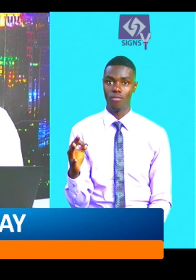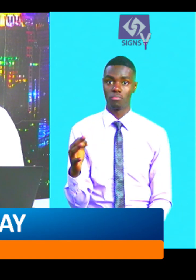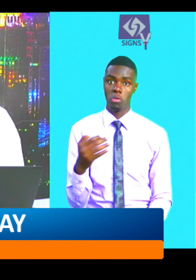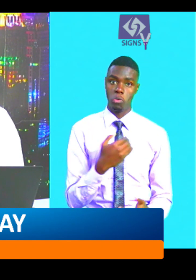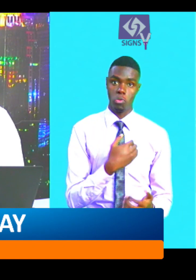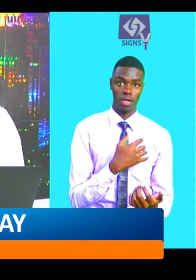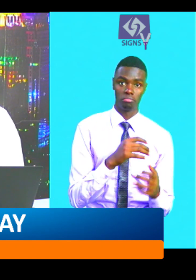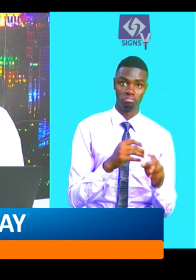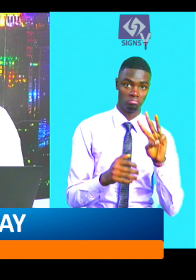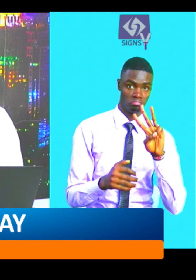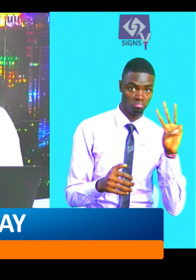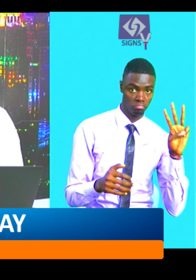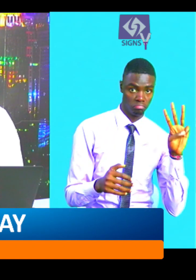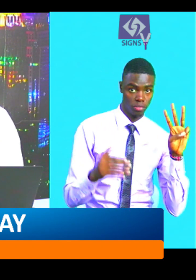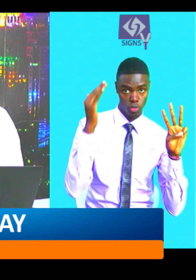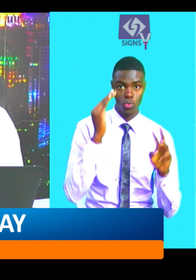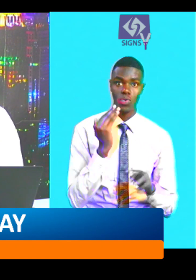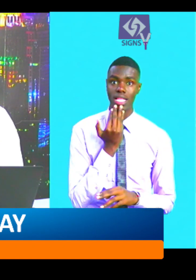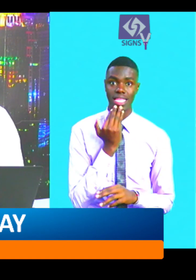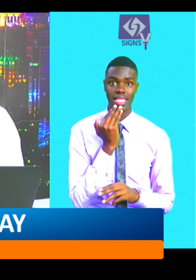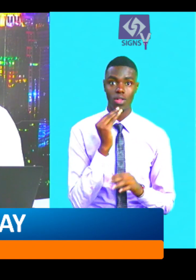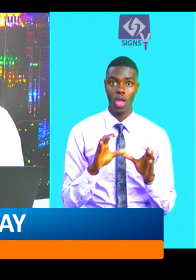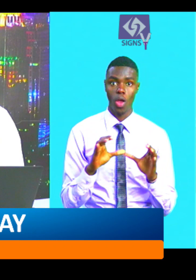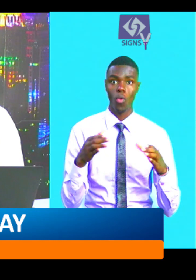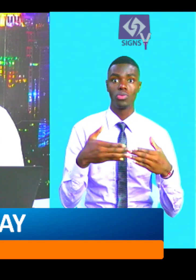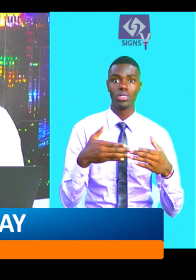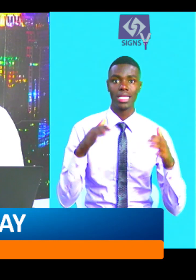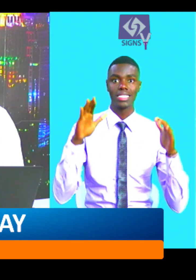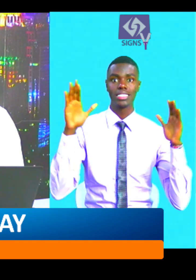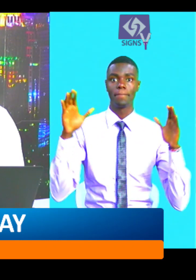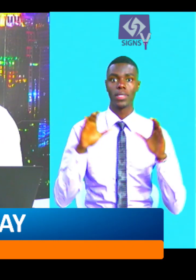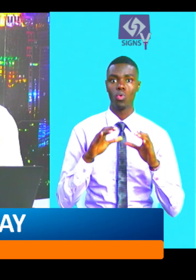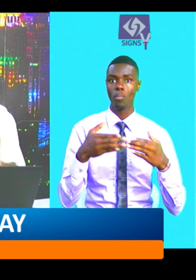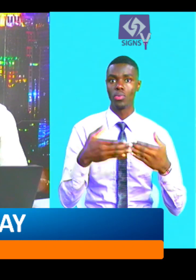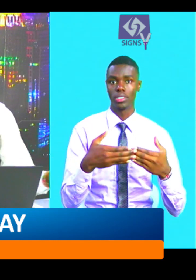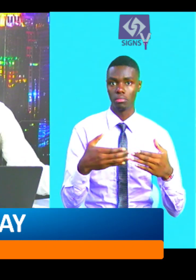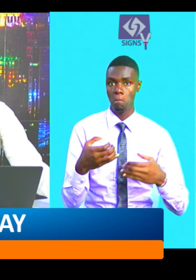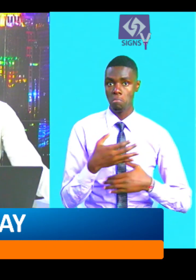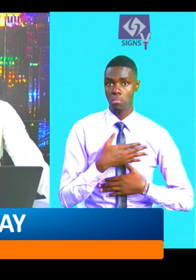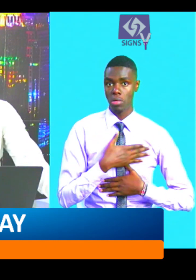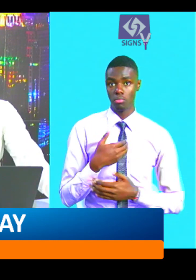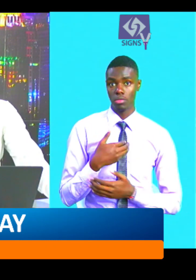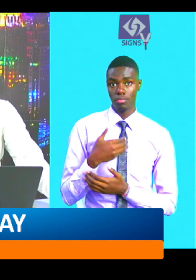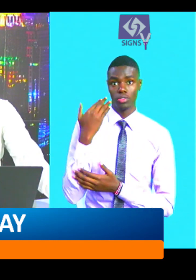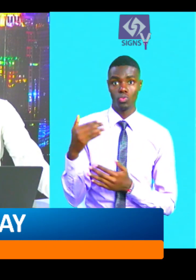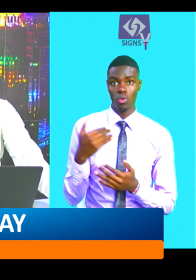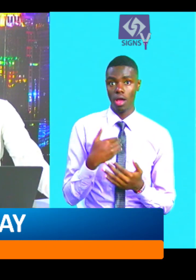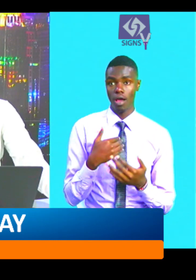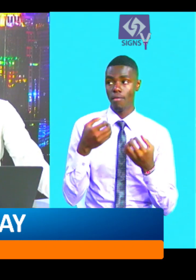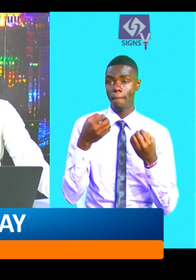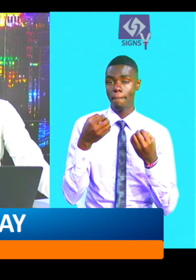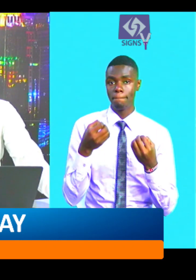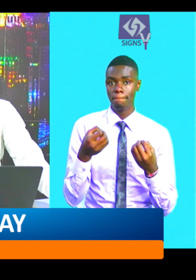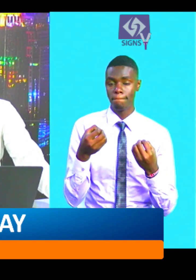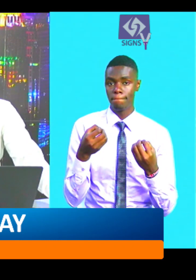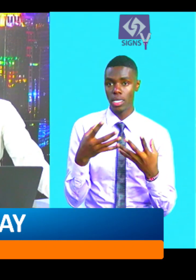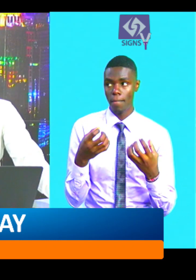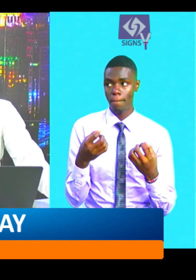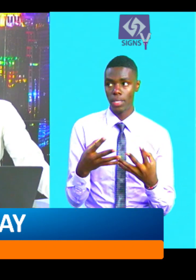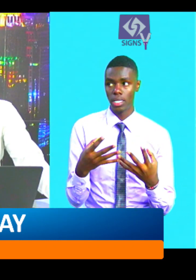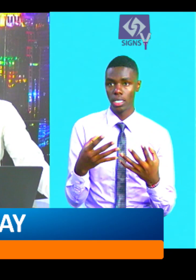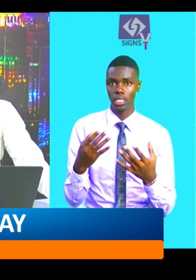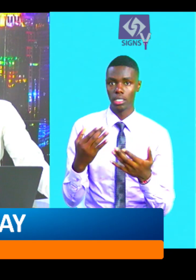No, I'd say one of, because we have Western. Yes. And the Luya community is a big community. Surprisingly, I